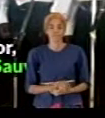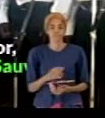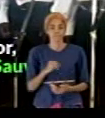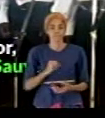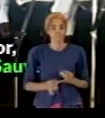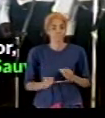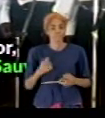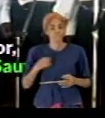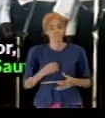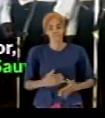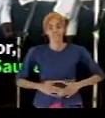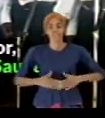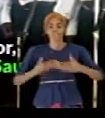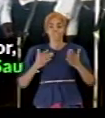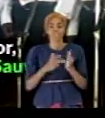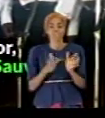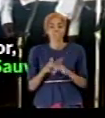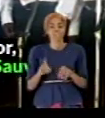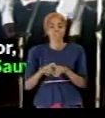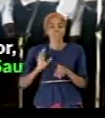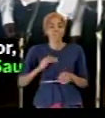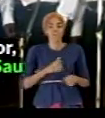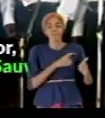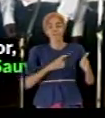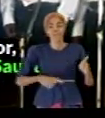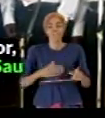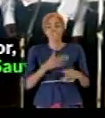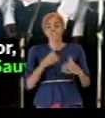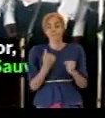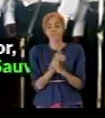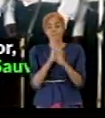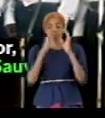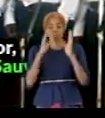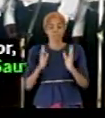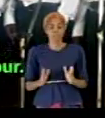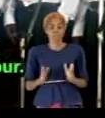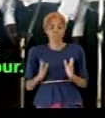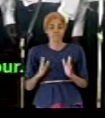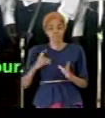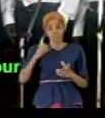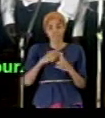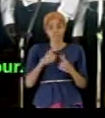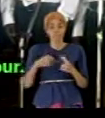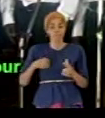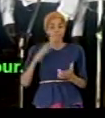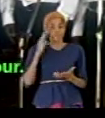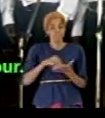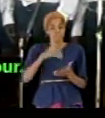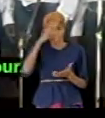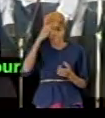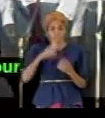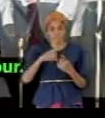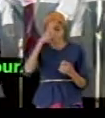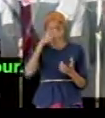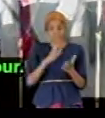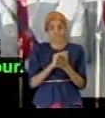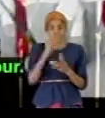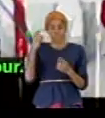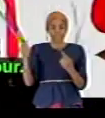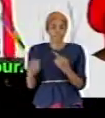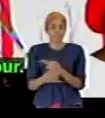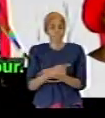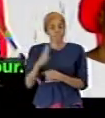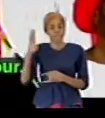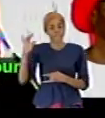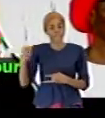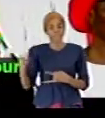If we confess Jesus as our Lord and Savior, then we need to trust Him